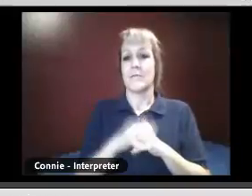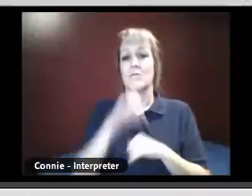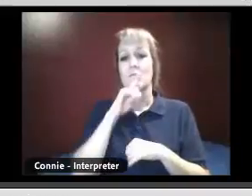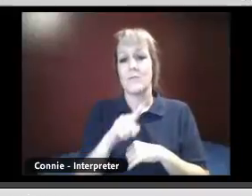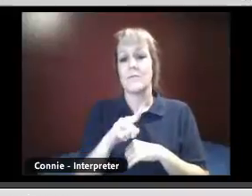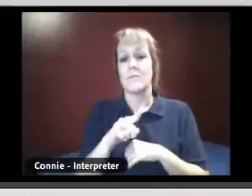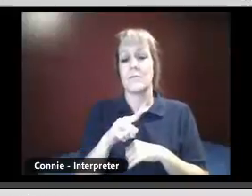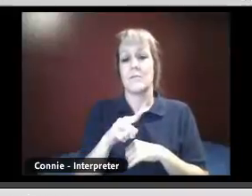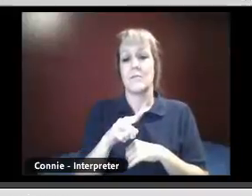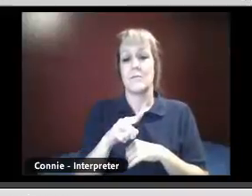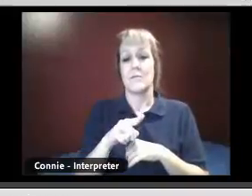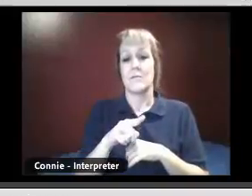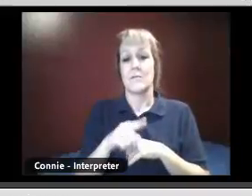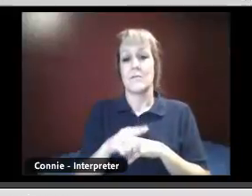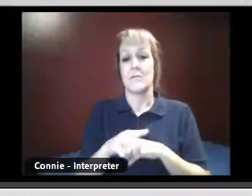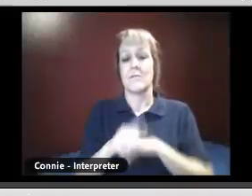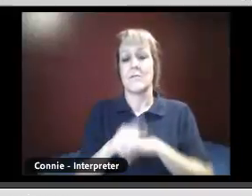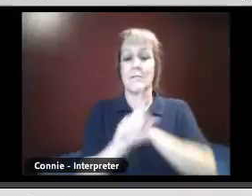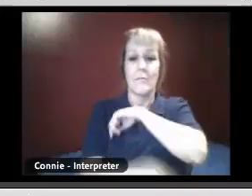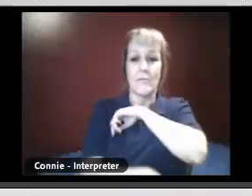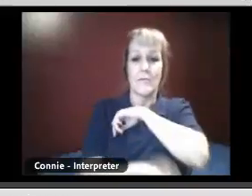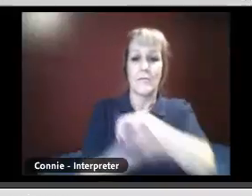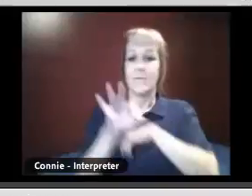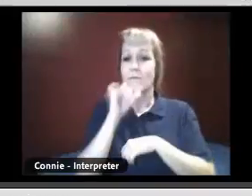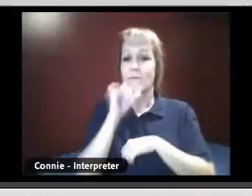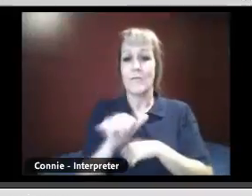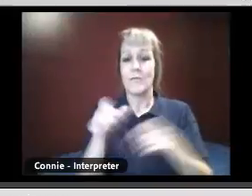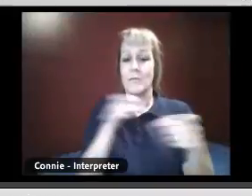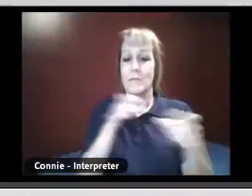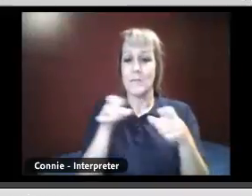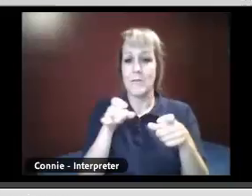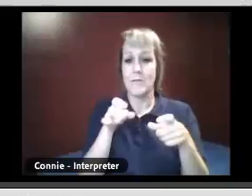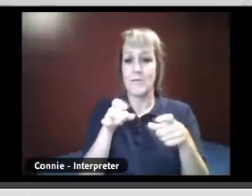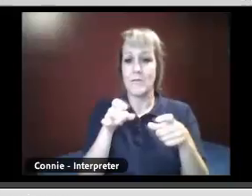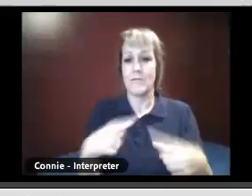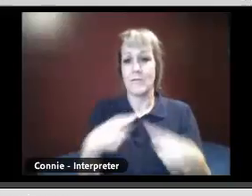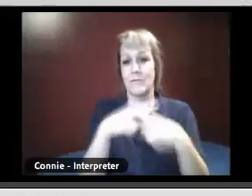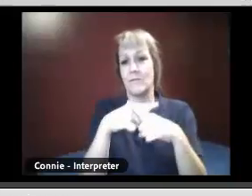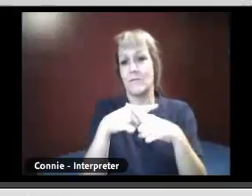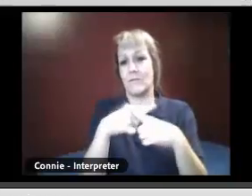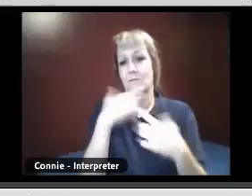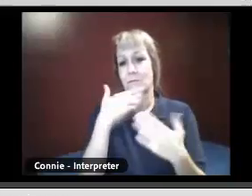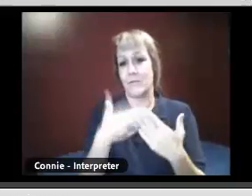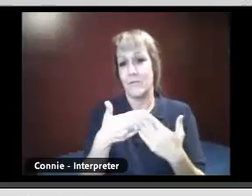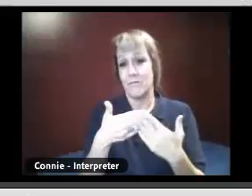paid when conflict is not managed and not managed appropriately. Do you agree?